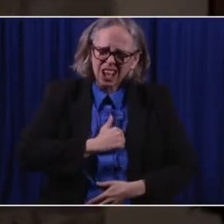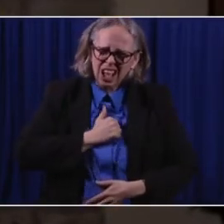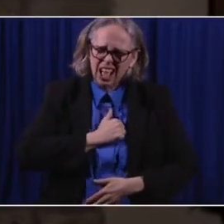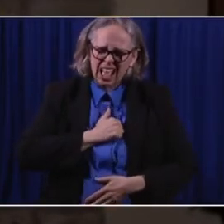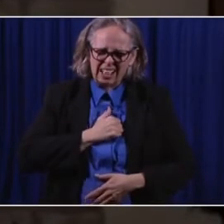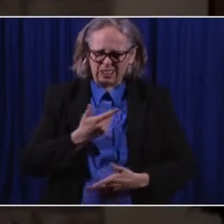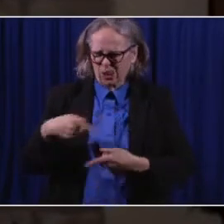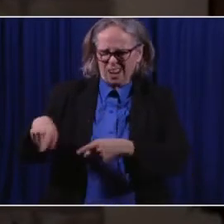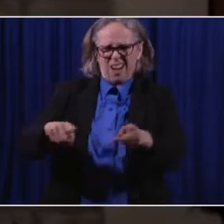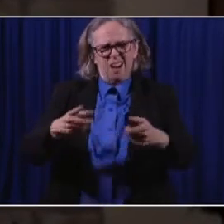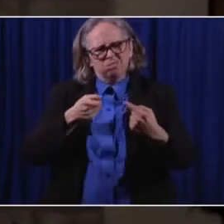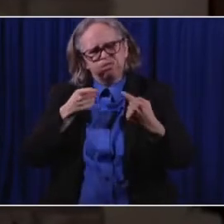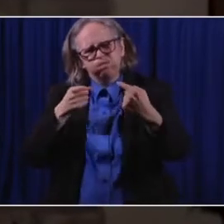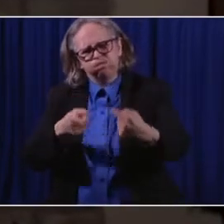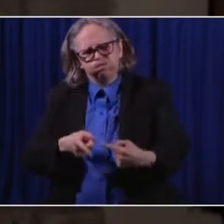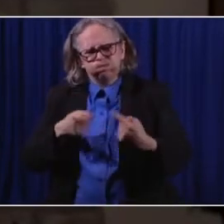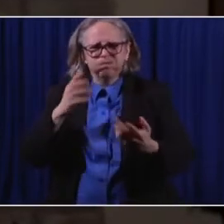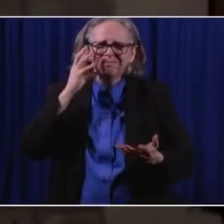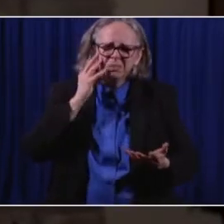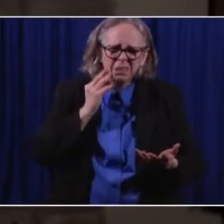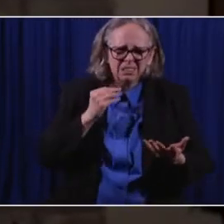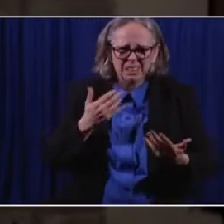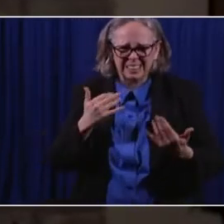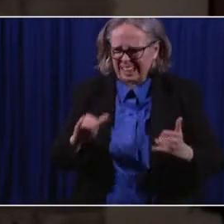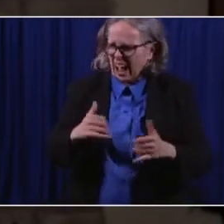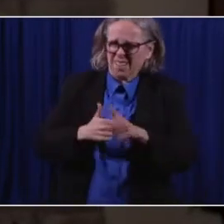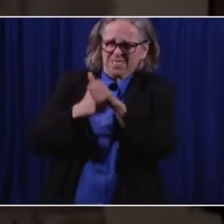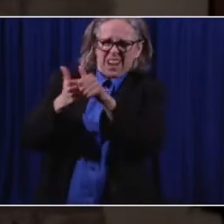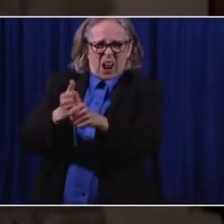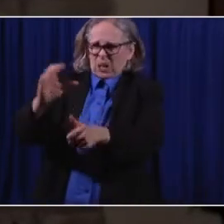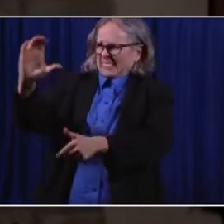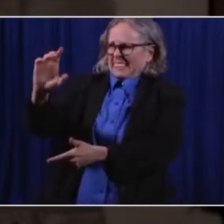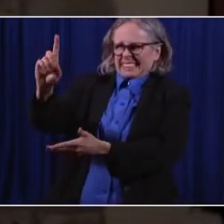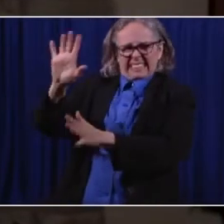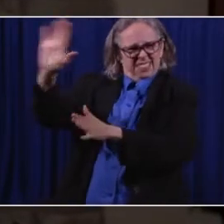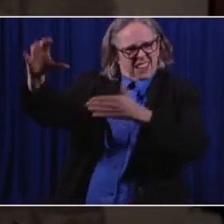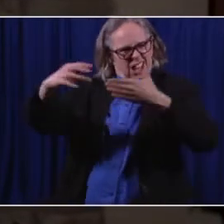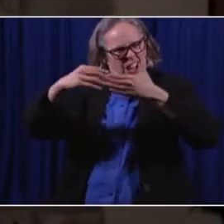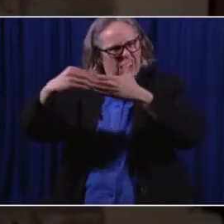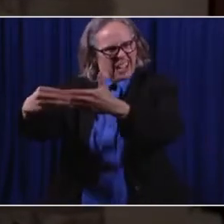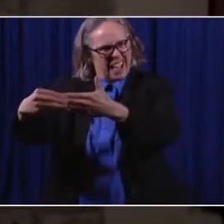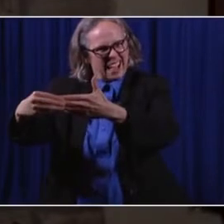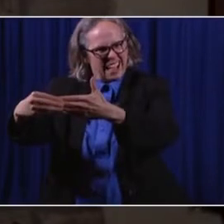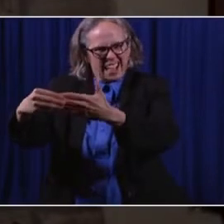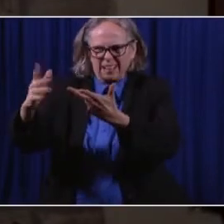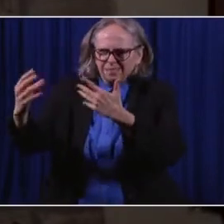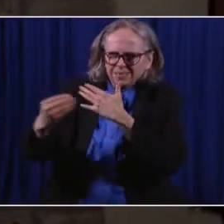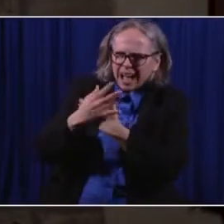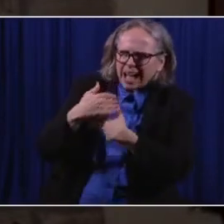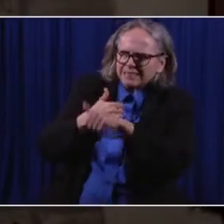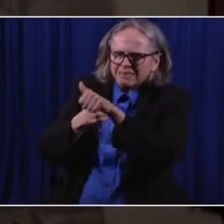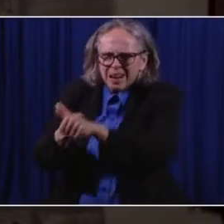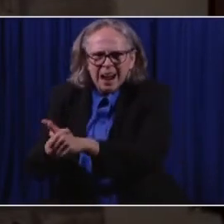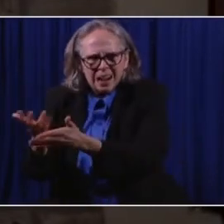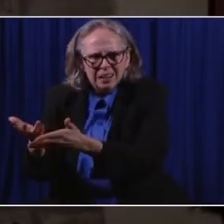we had to go follow the CDC guidance. CDC guidance